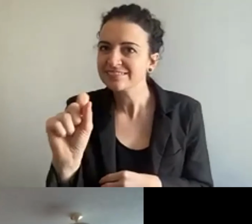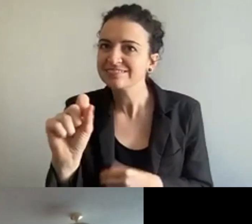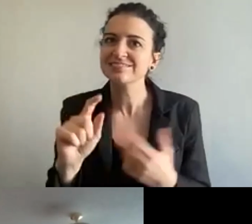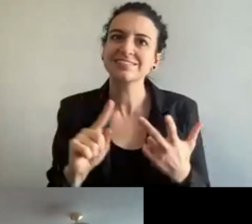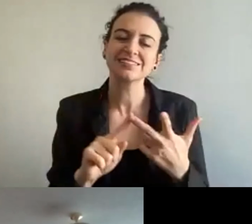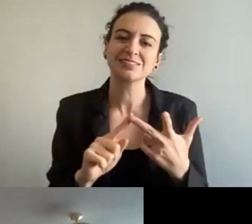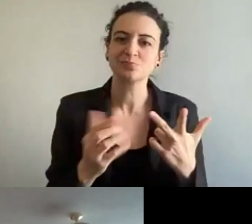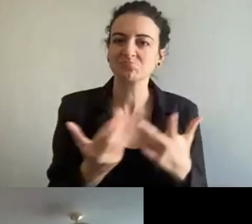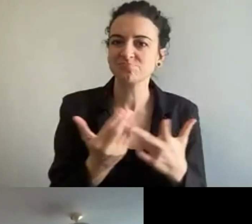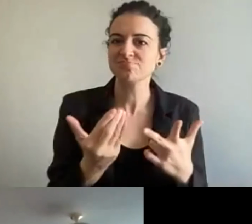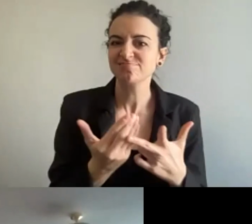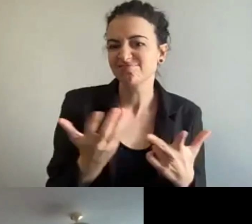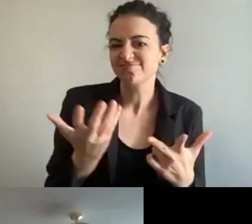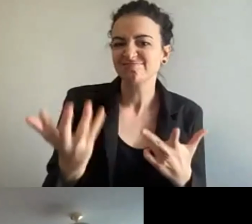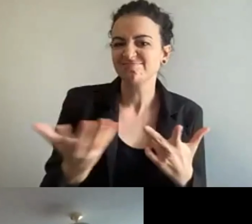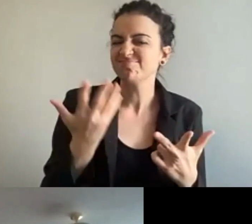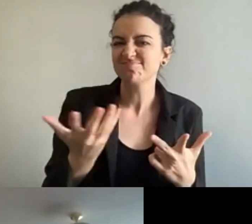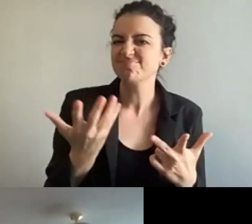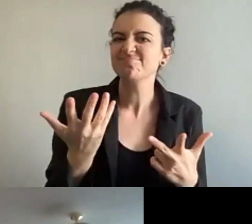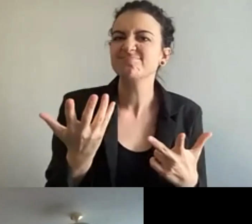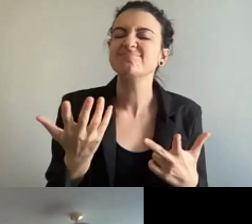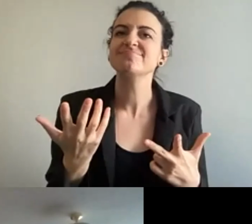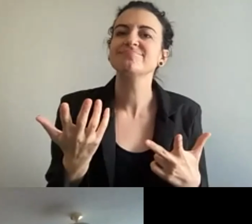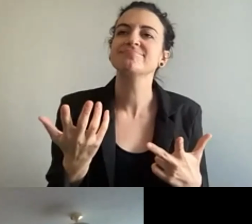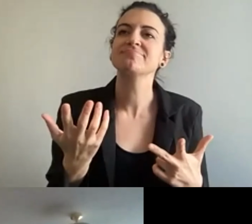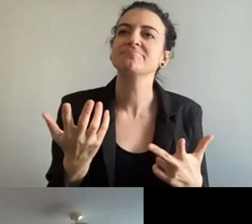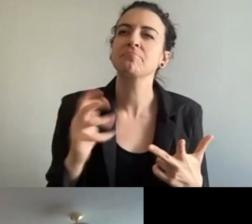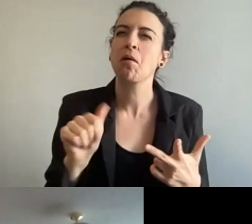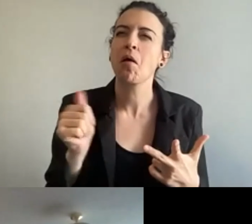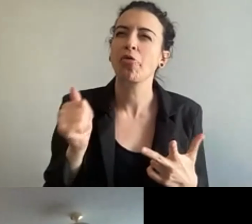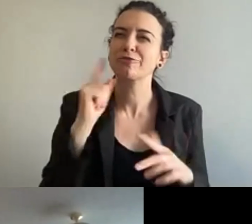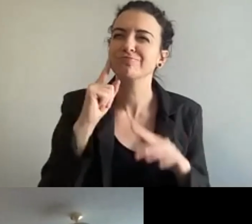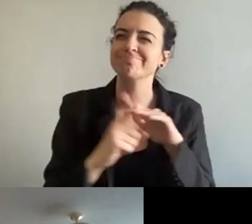what do you want to call them?